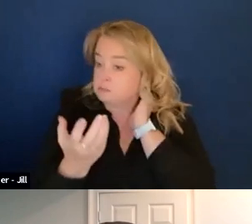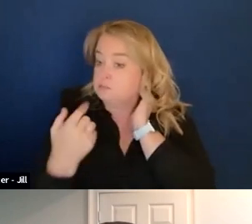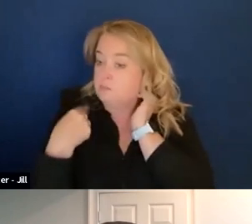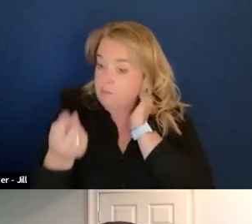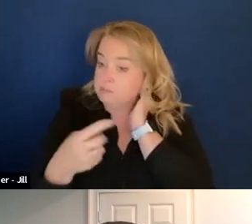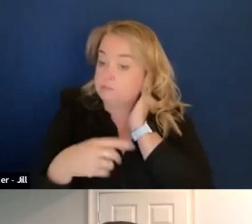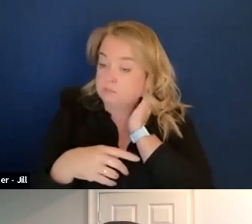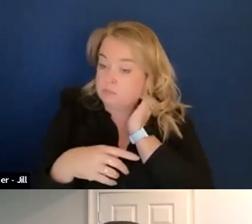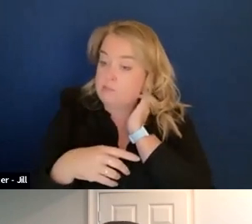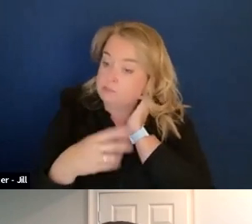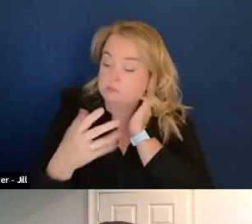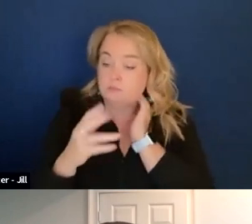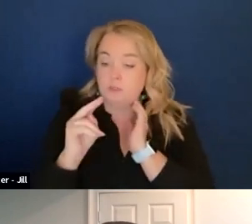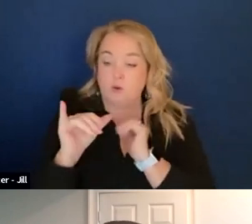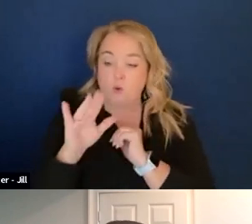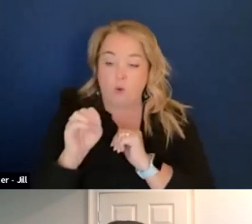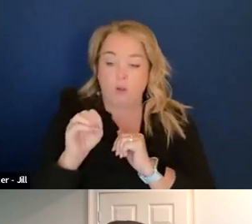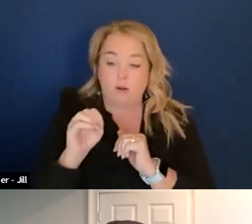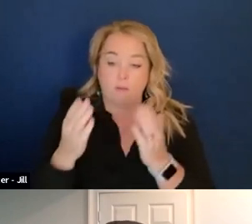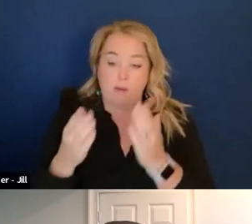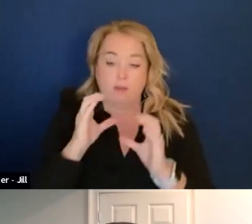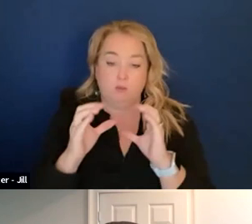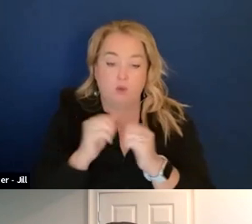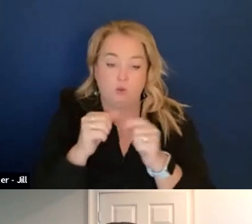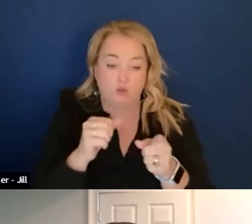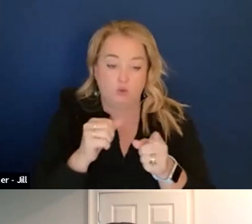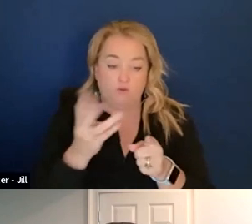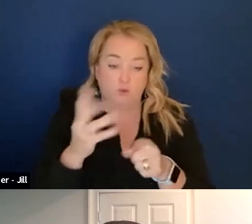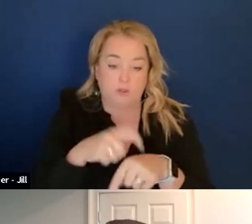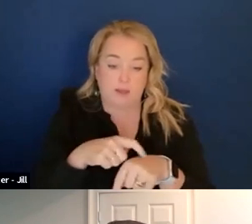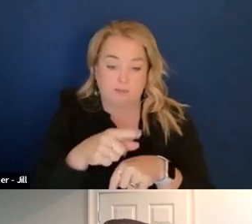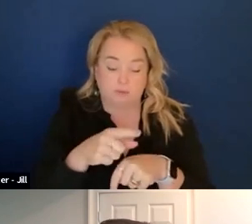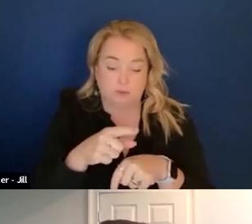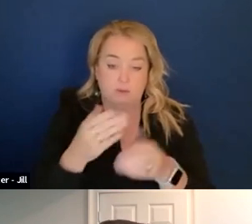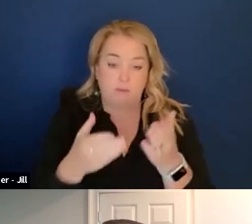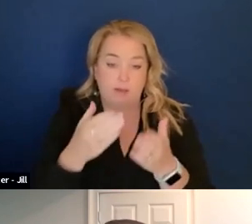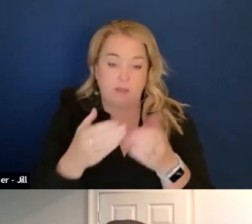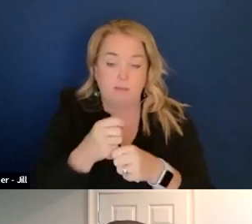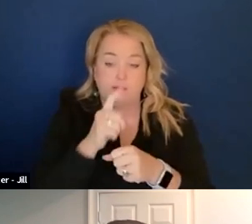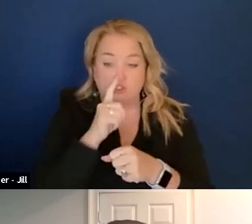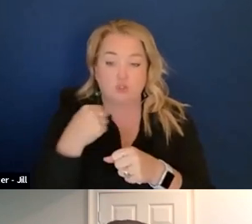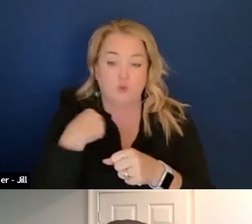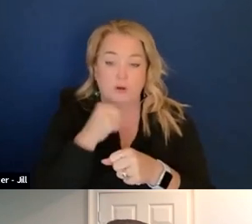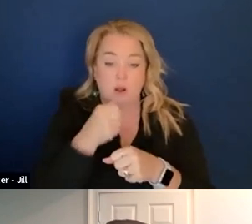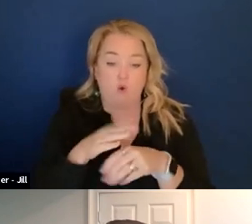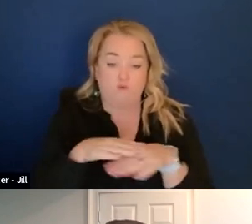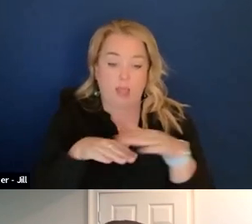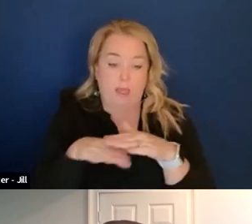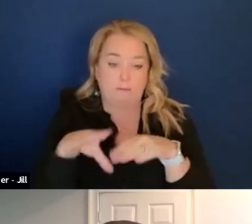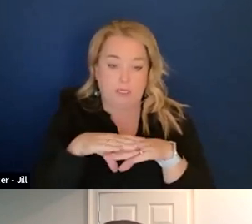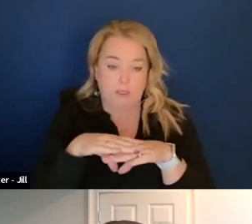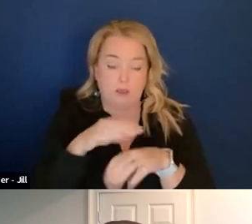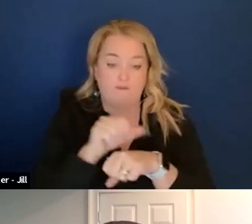And kind of, I think, Nicole, he said he may have communicated with you a few times, perhaps to make sure we weren't overlapping